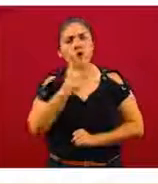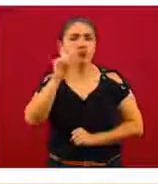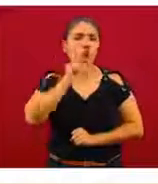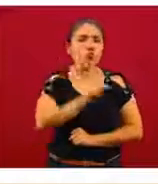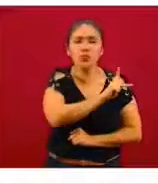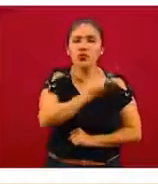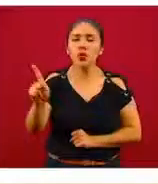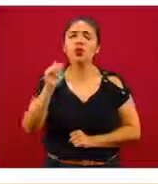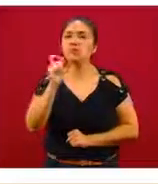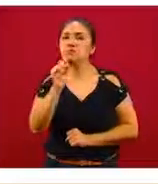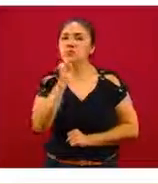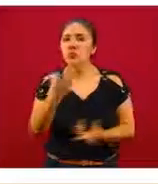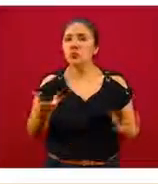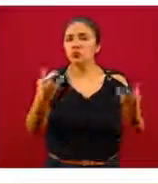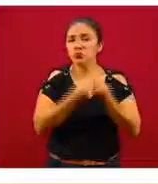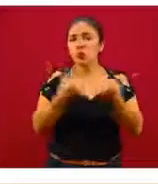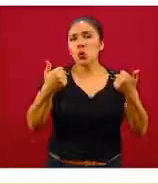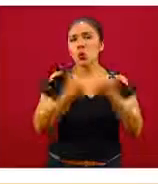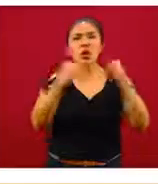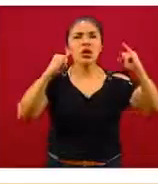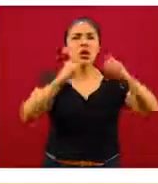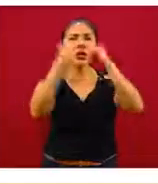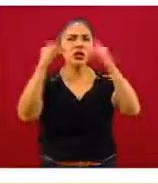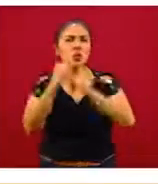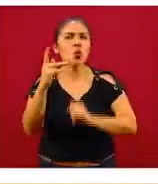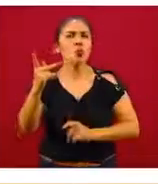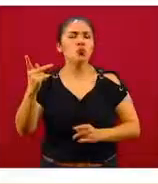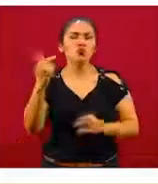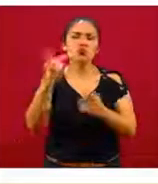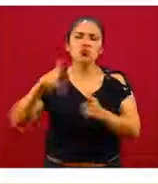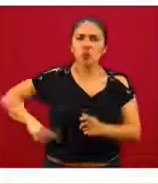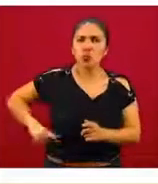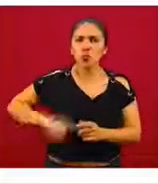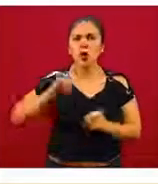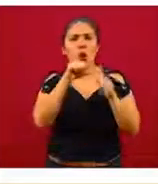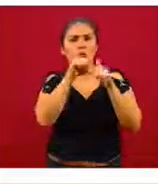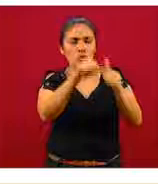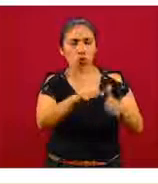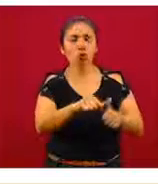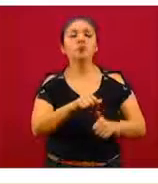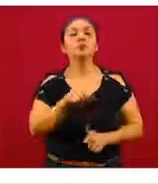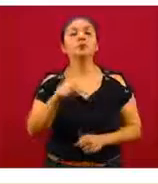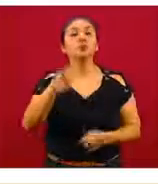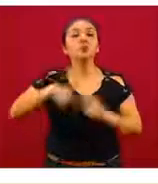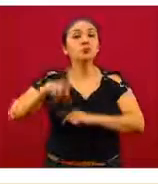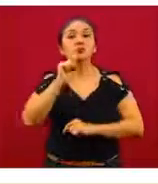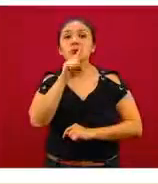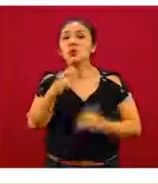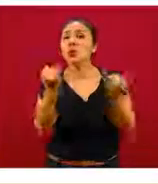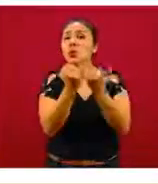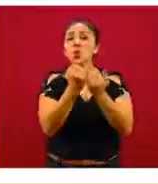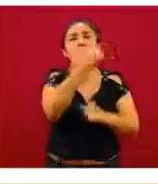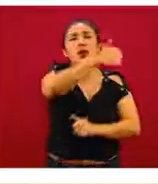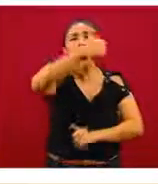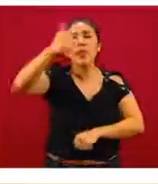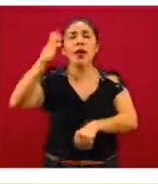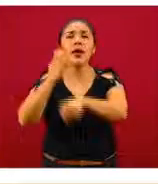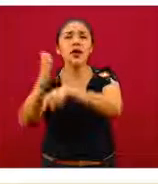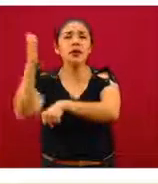the governors at the state level and civil society organizations as well.